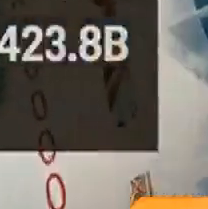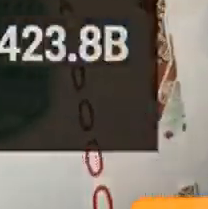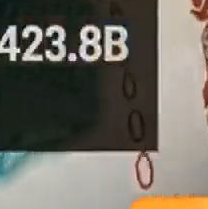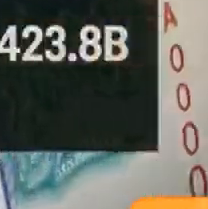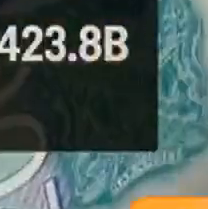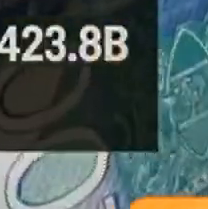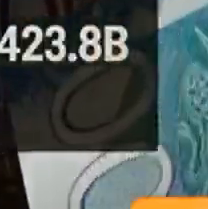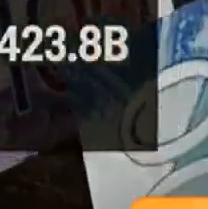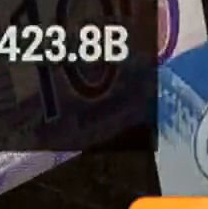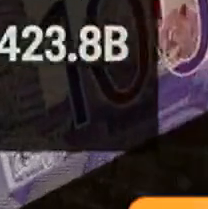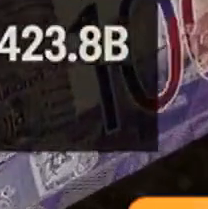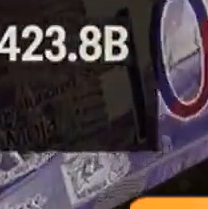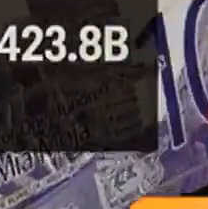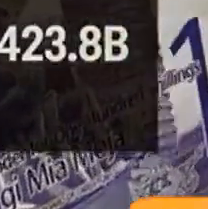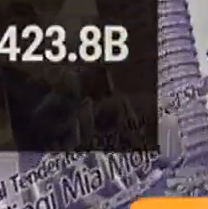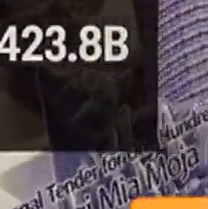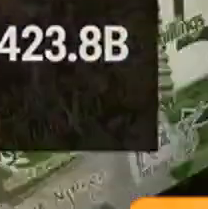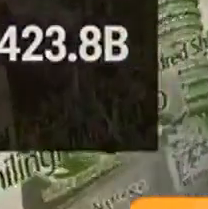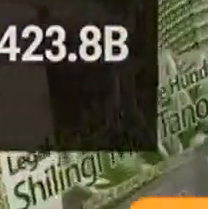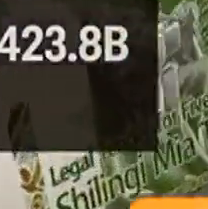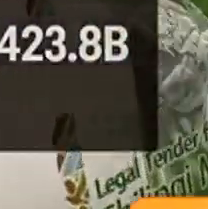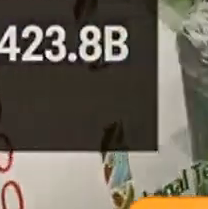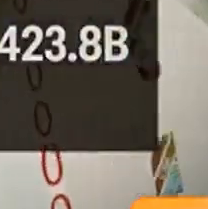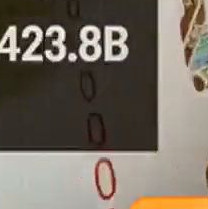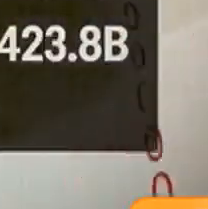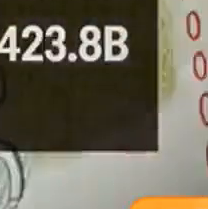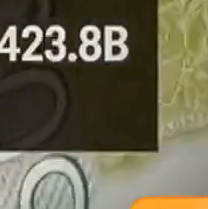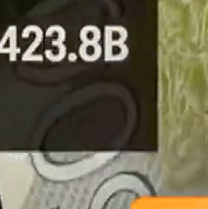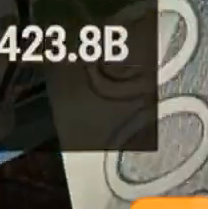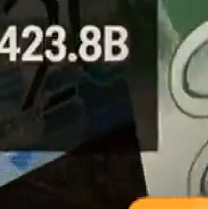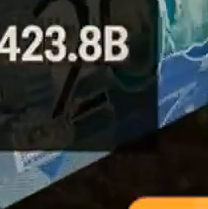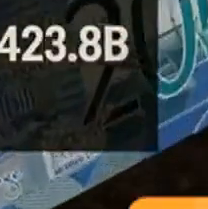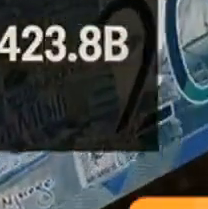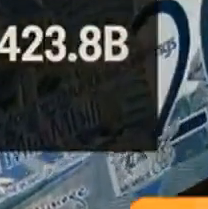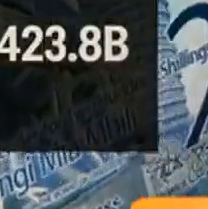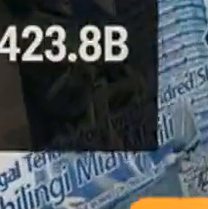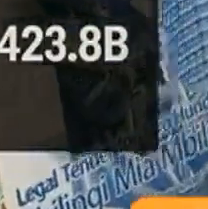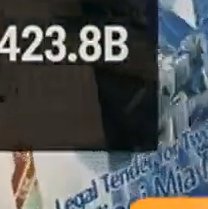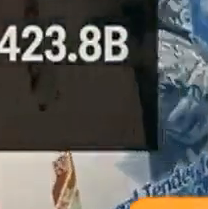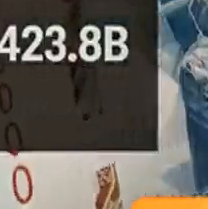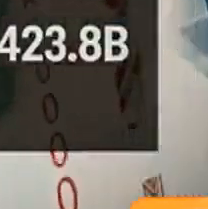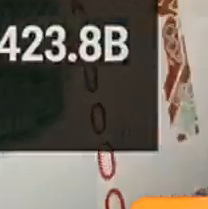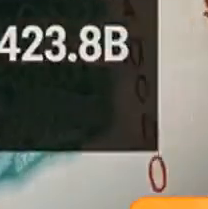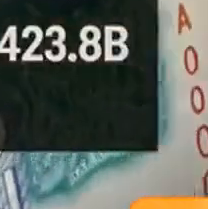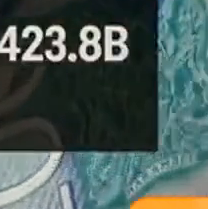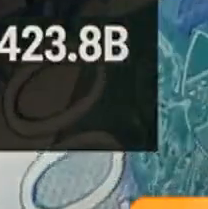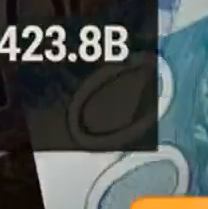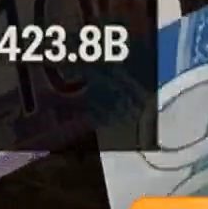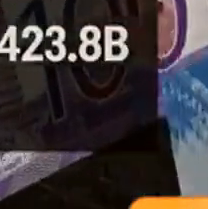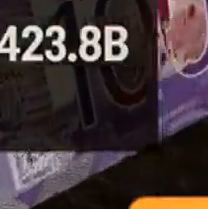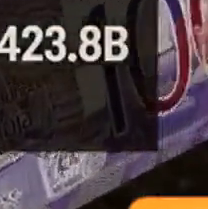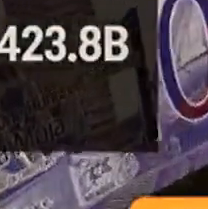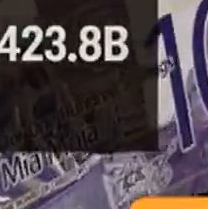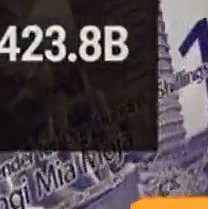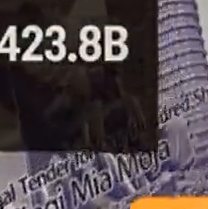loans and advances grew to 339.4 billion shillings, a 9.5% growth, while customer deposits